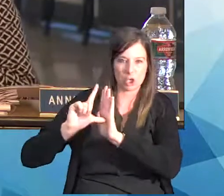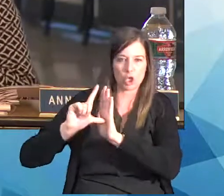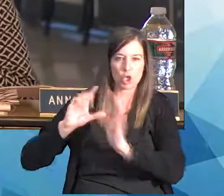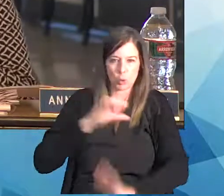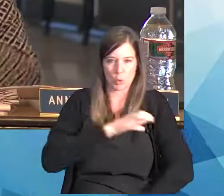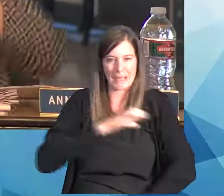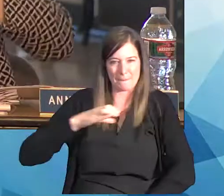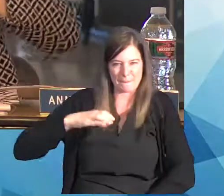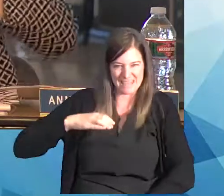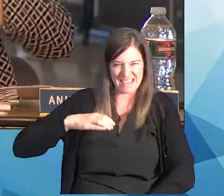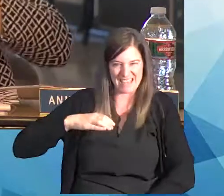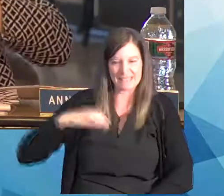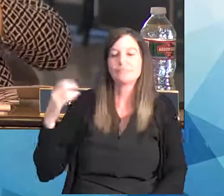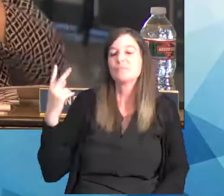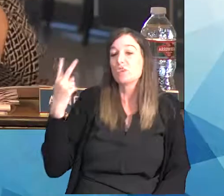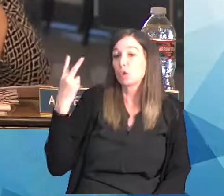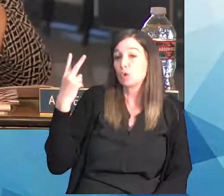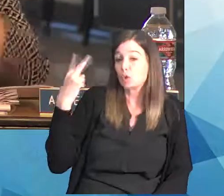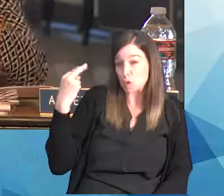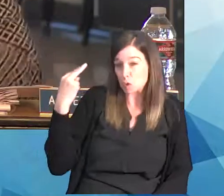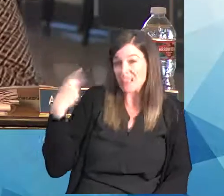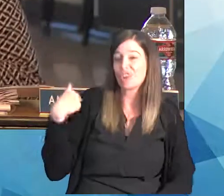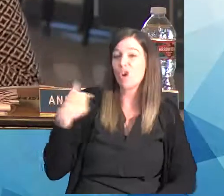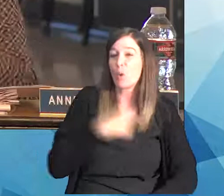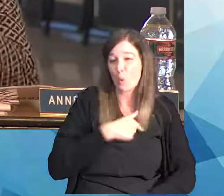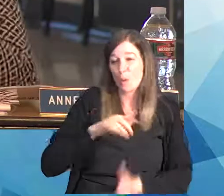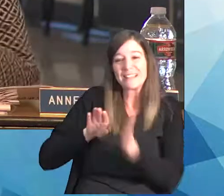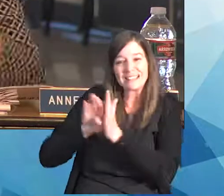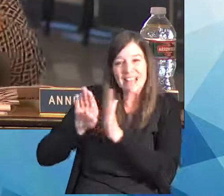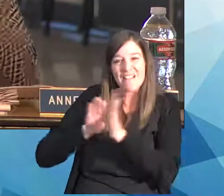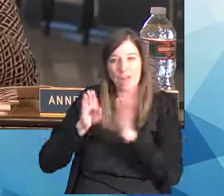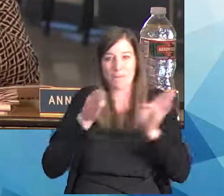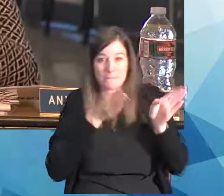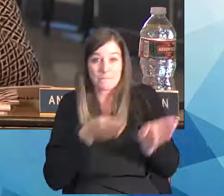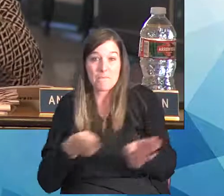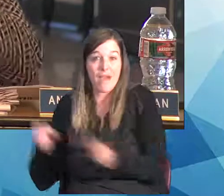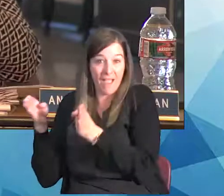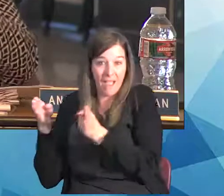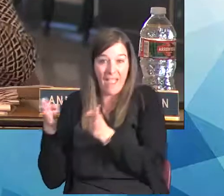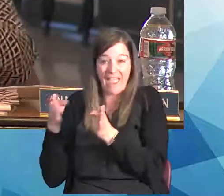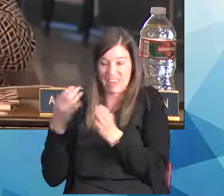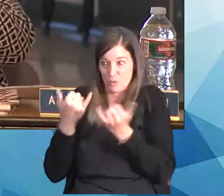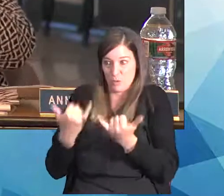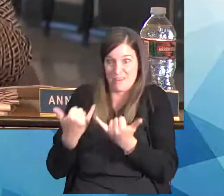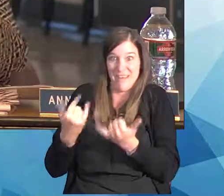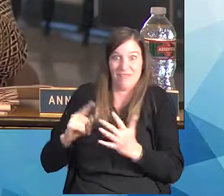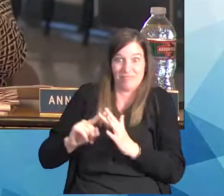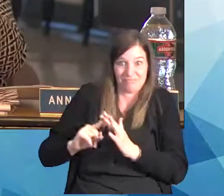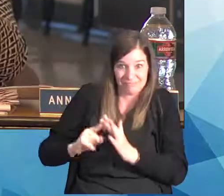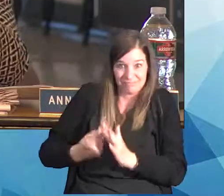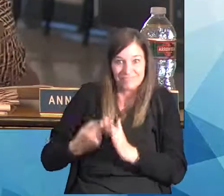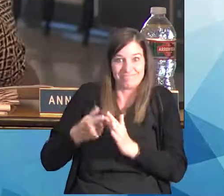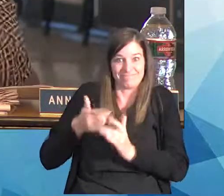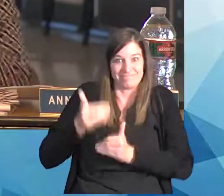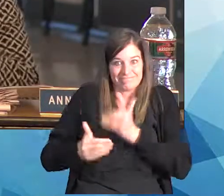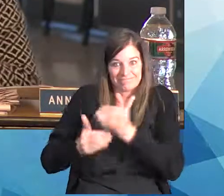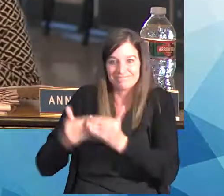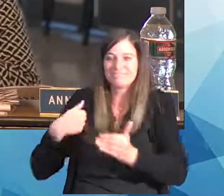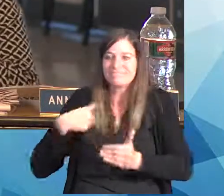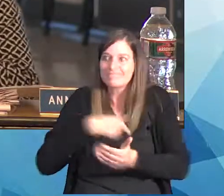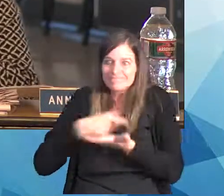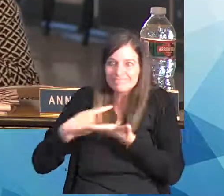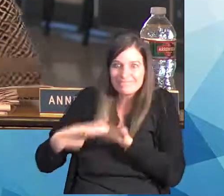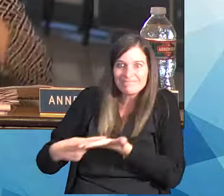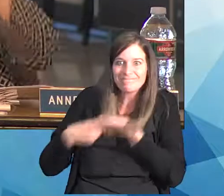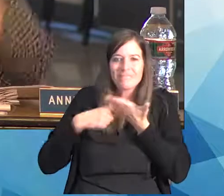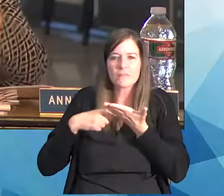years ago. It's just in the beginning stages. We're talking about and looking to set up a contract to develop